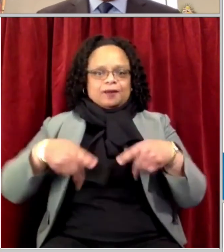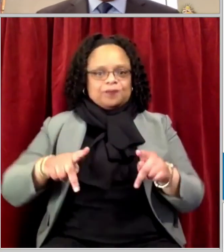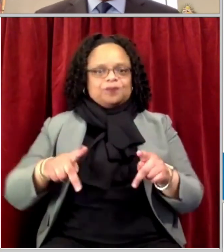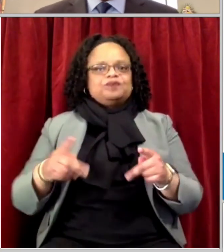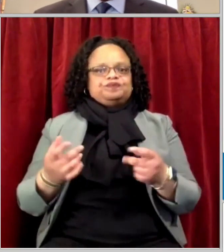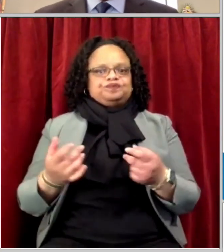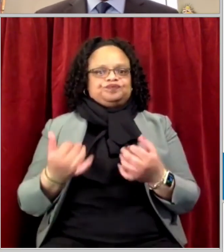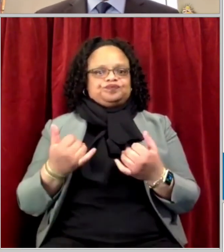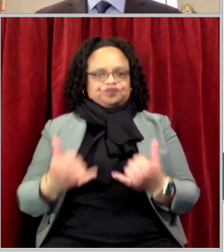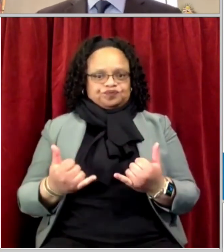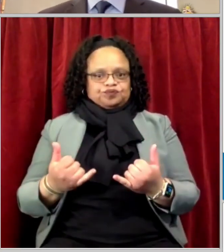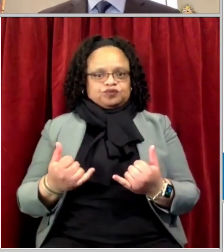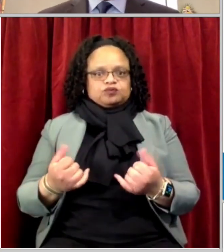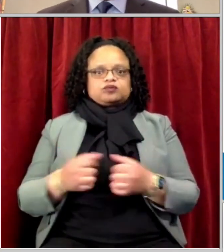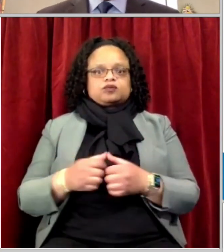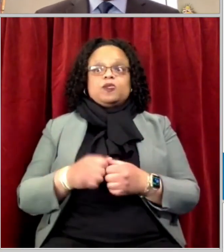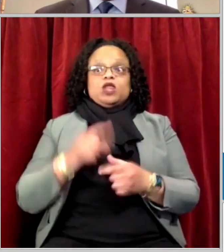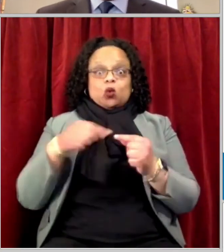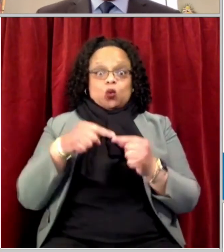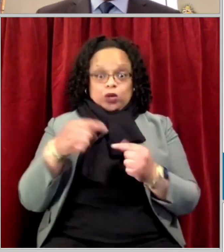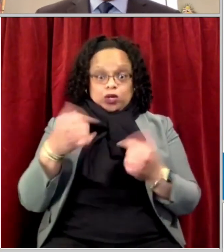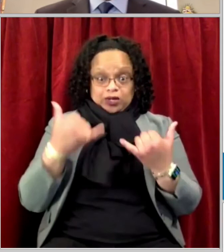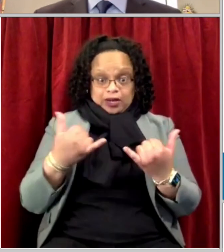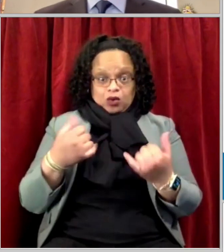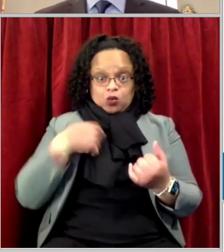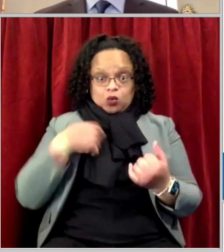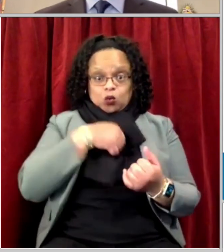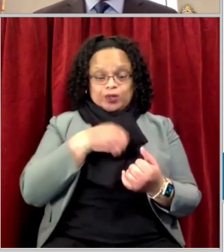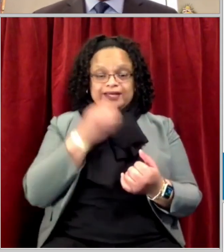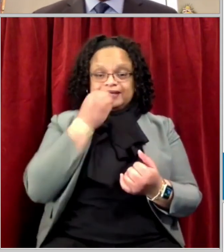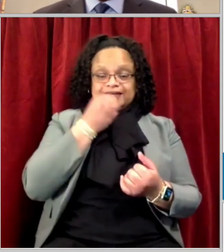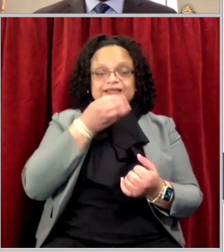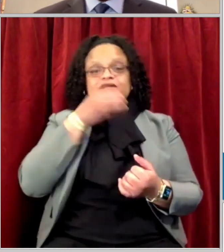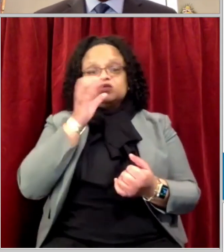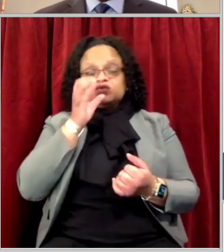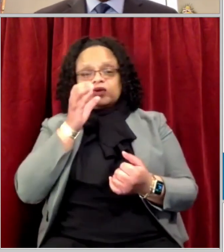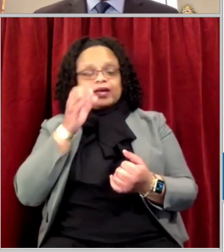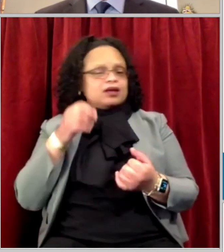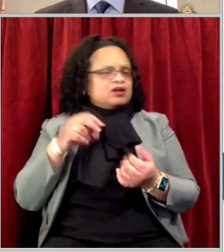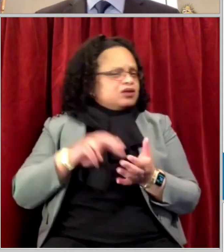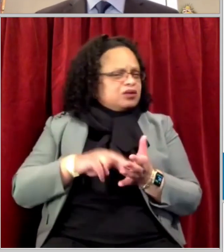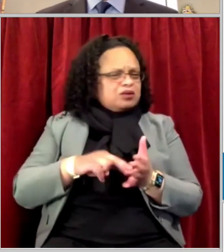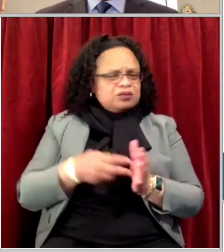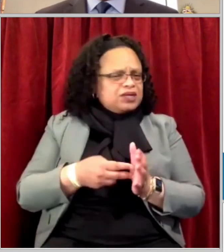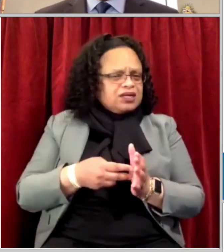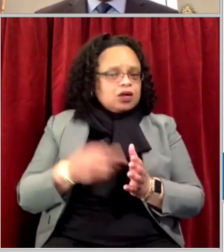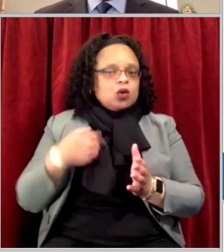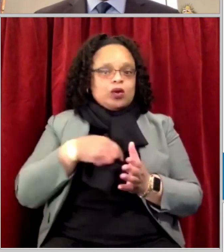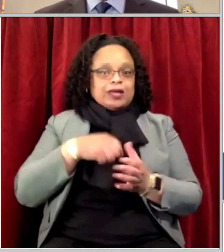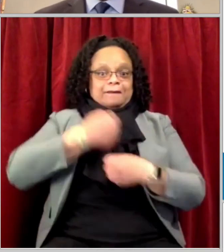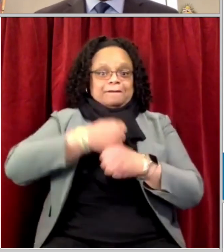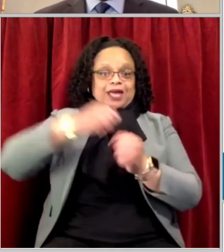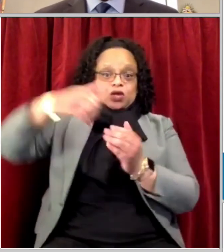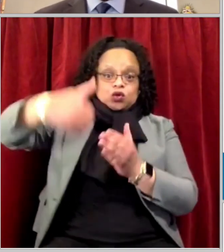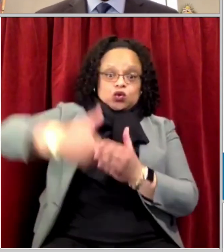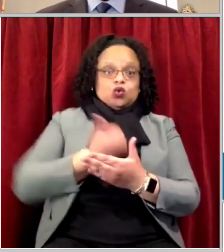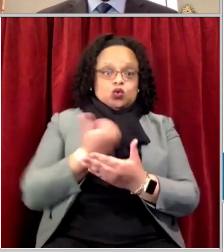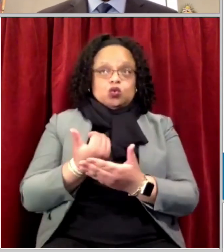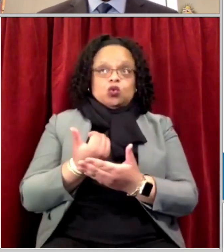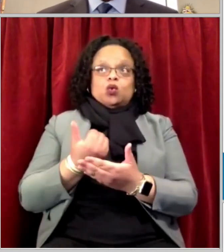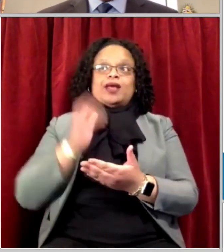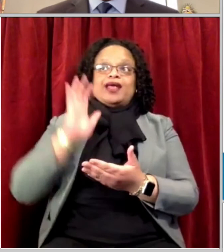When we eat and drink, we renew our covenant with God. We pledge to keep the